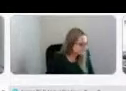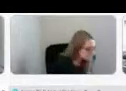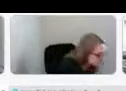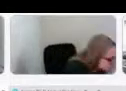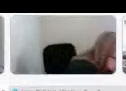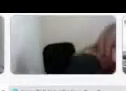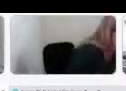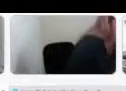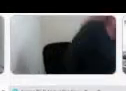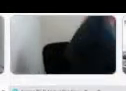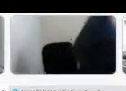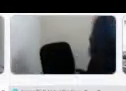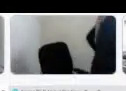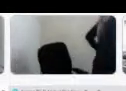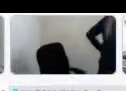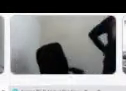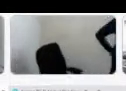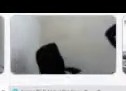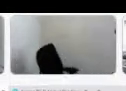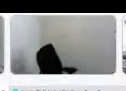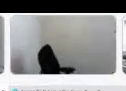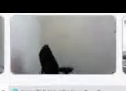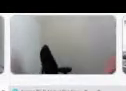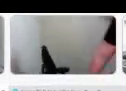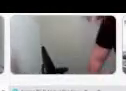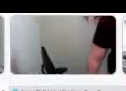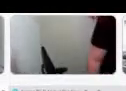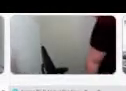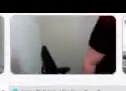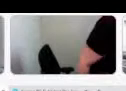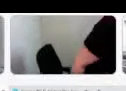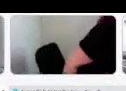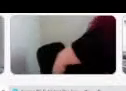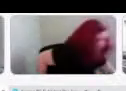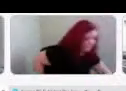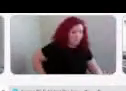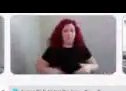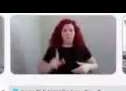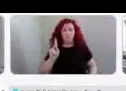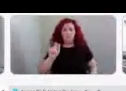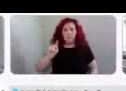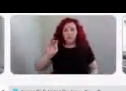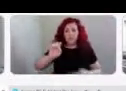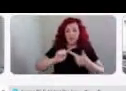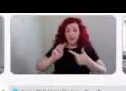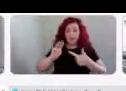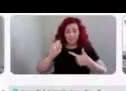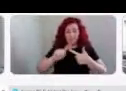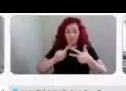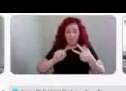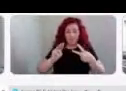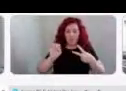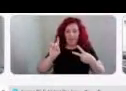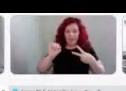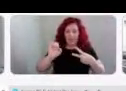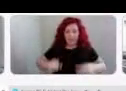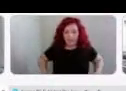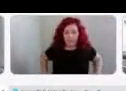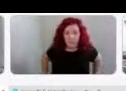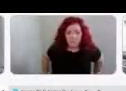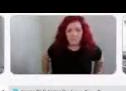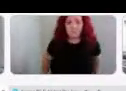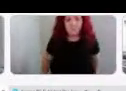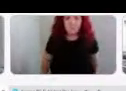thank you we're going to next have petey mott and then andy fly katie um